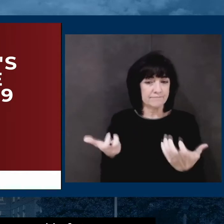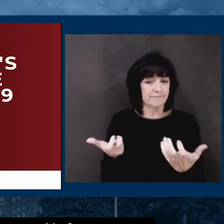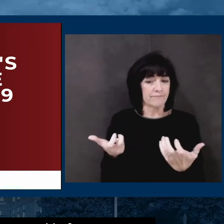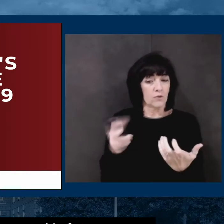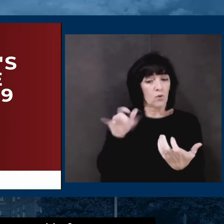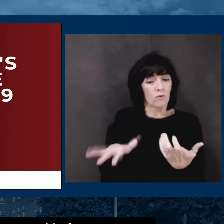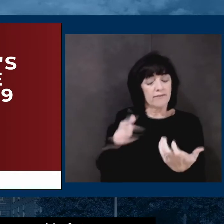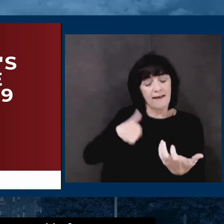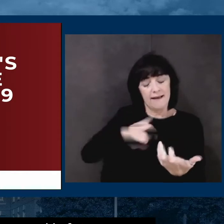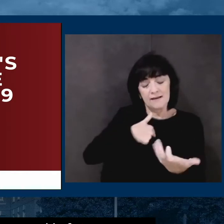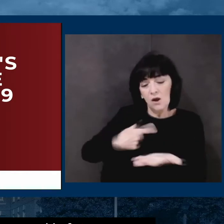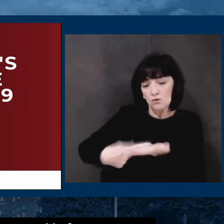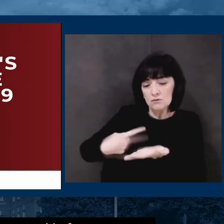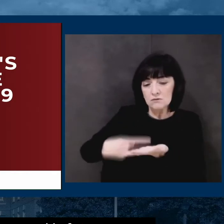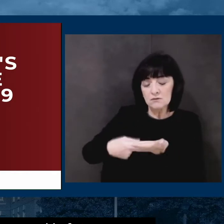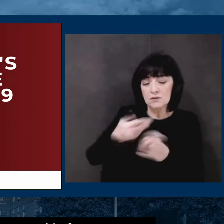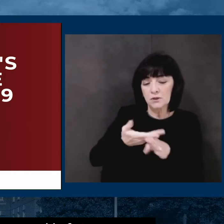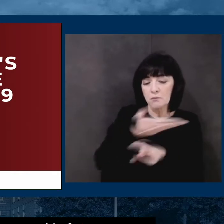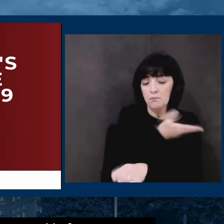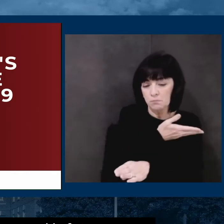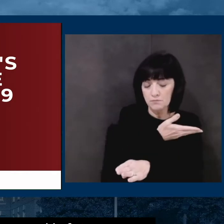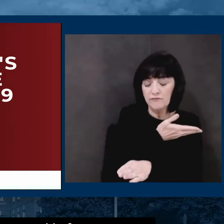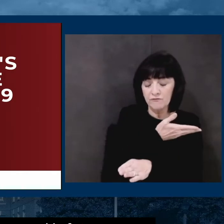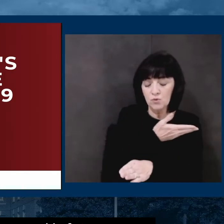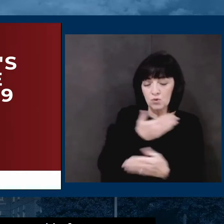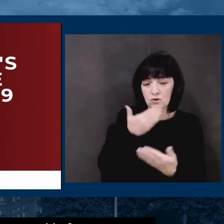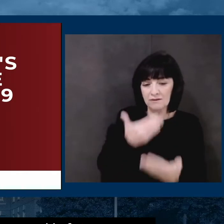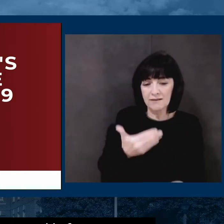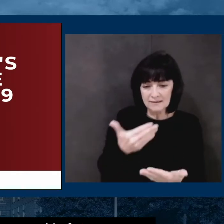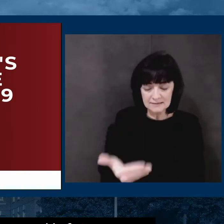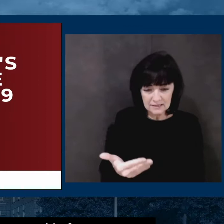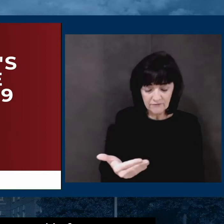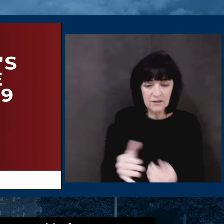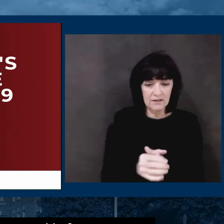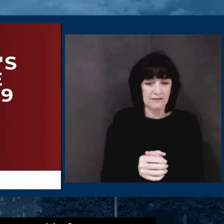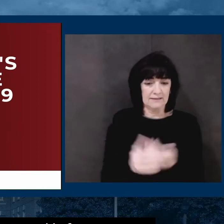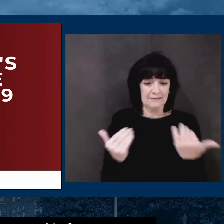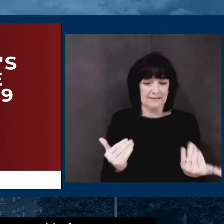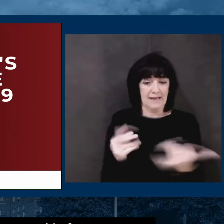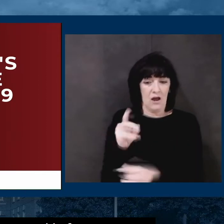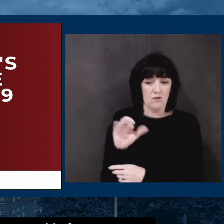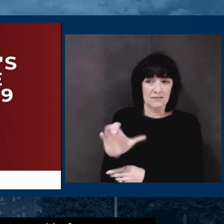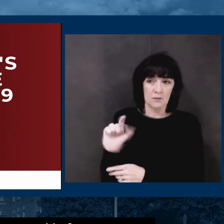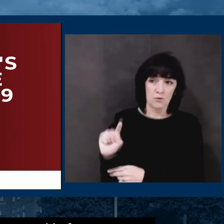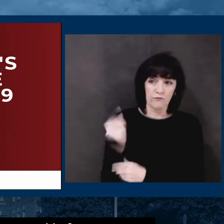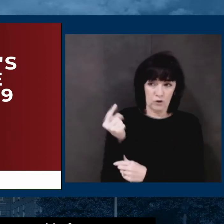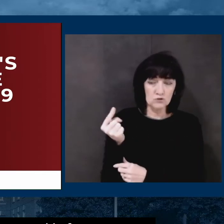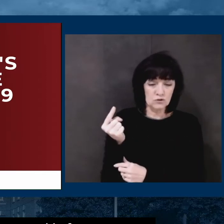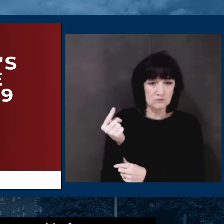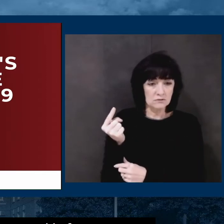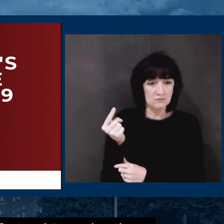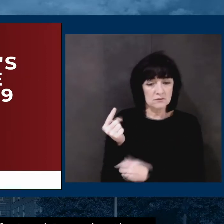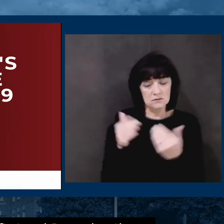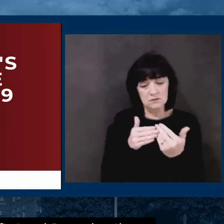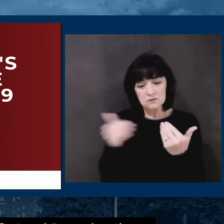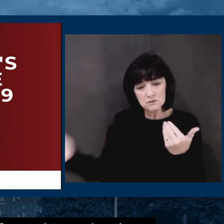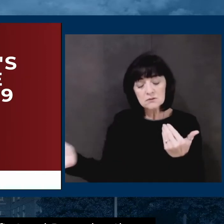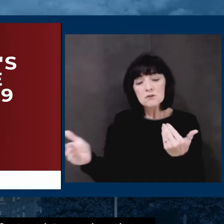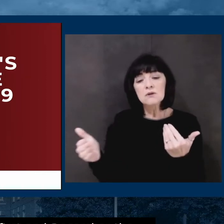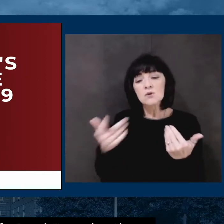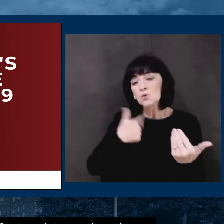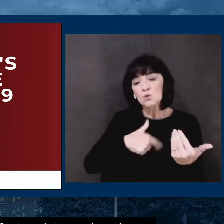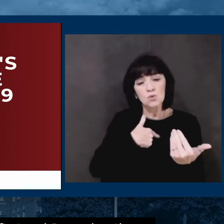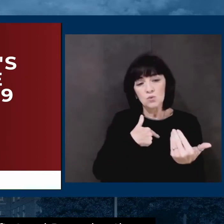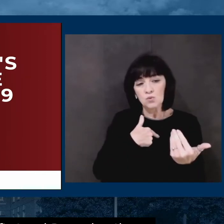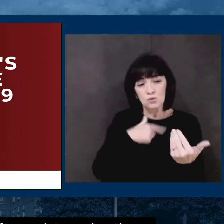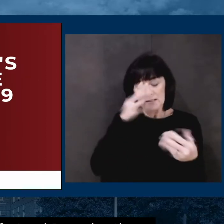place December the 2nd, December the 1st, for sports tournaments.